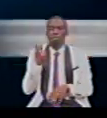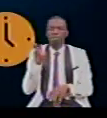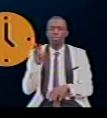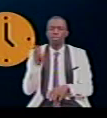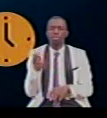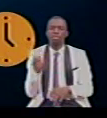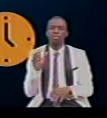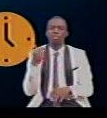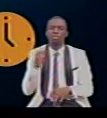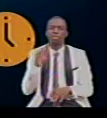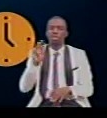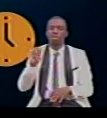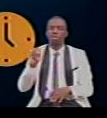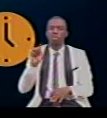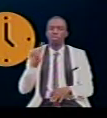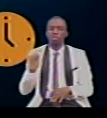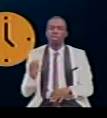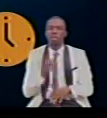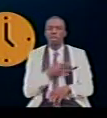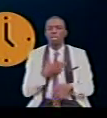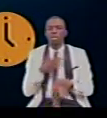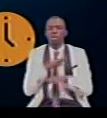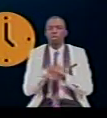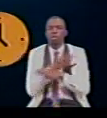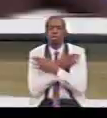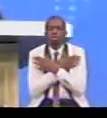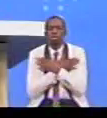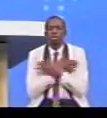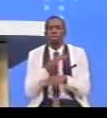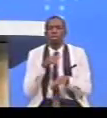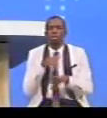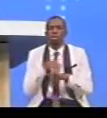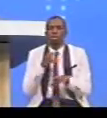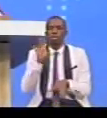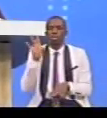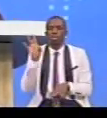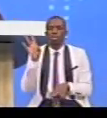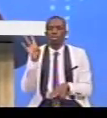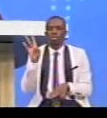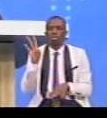at 0-700 hours GMT on Sunday